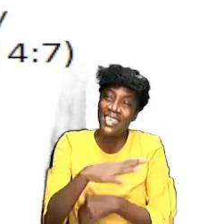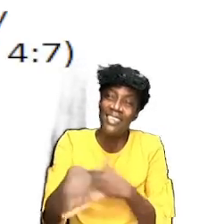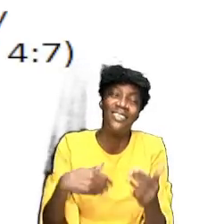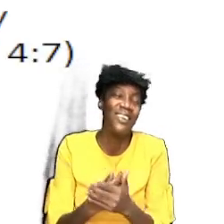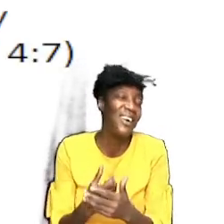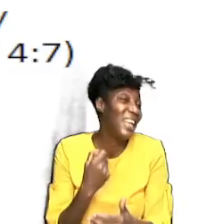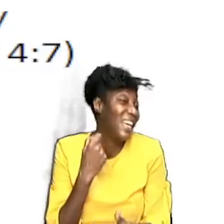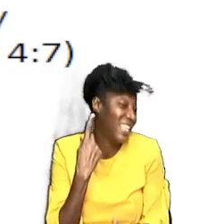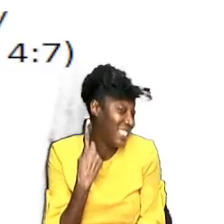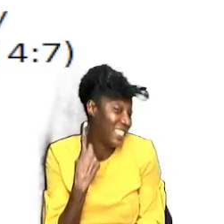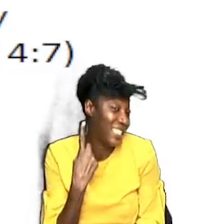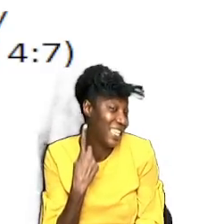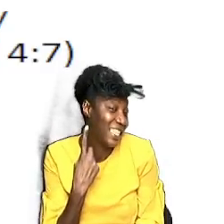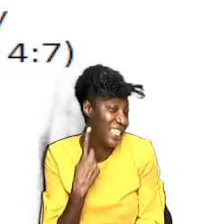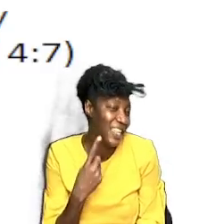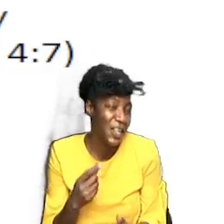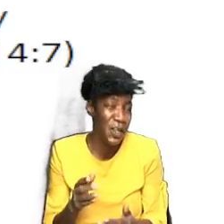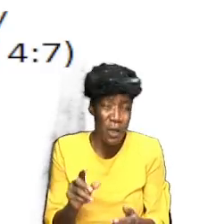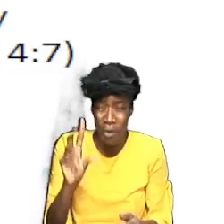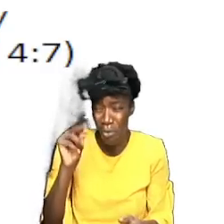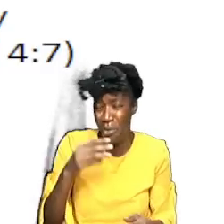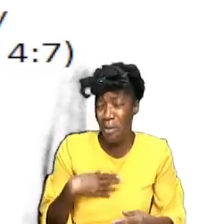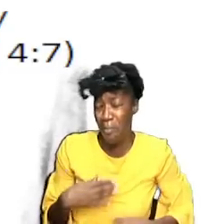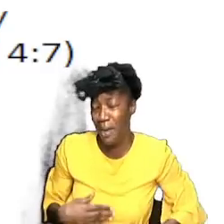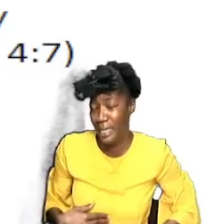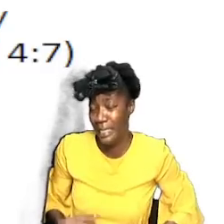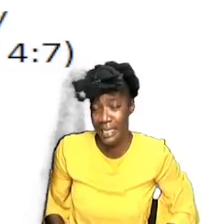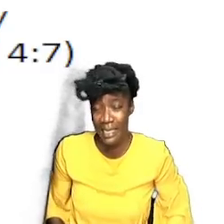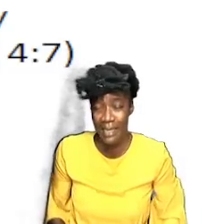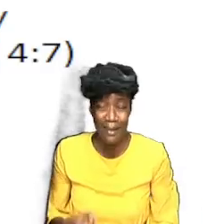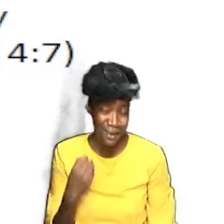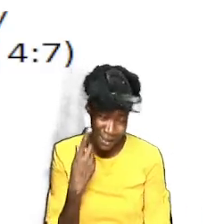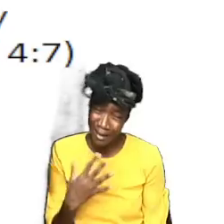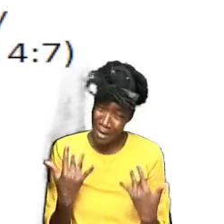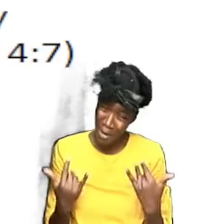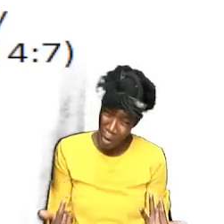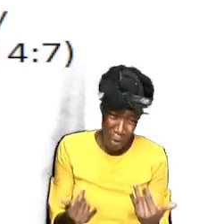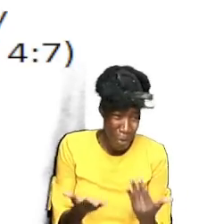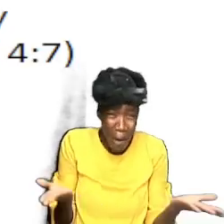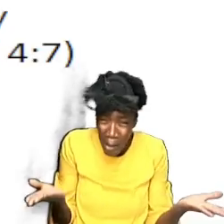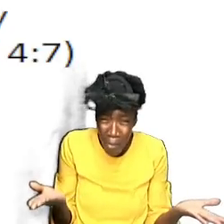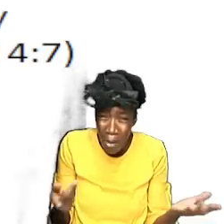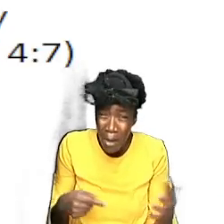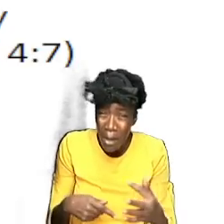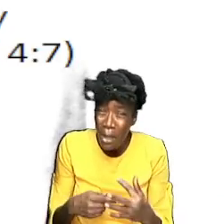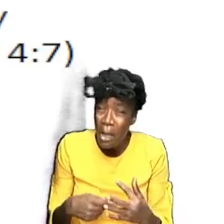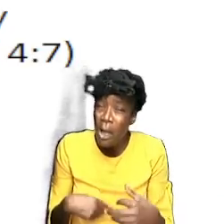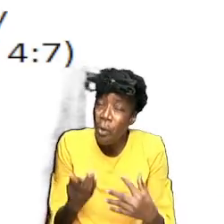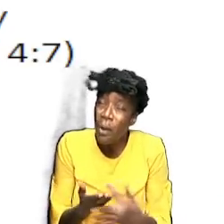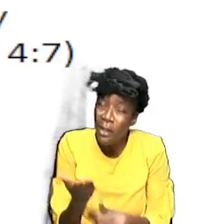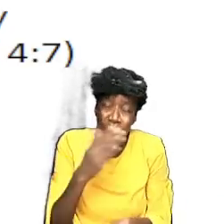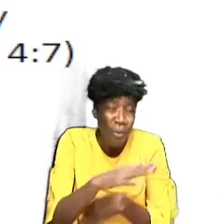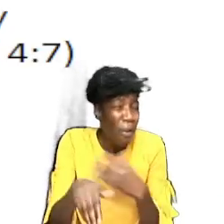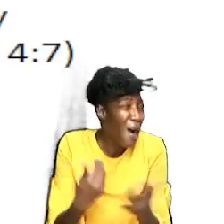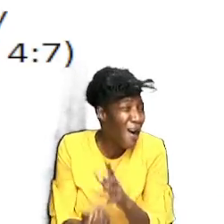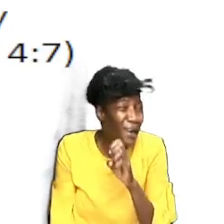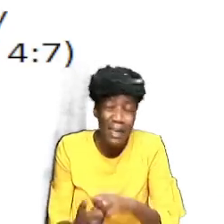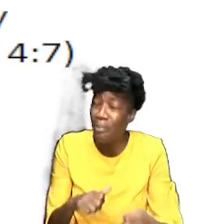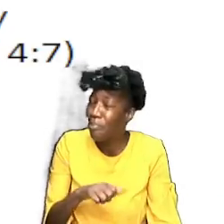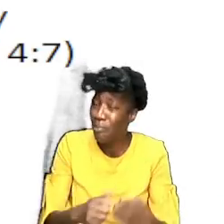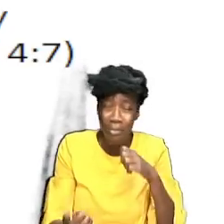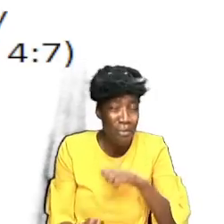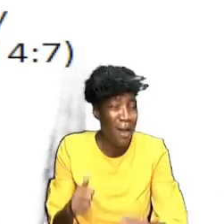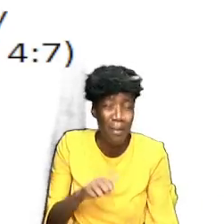My God, that means the body can't, it's hard to understand. How is it that you're going through all these troubles and trials and situations